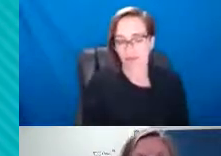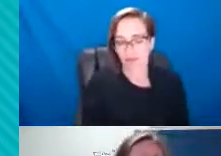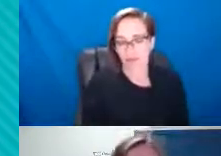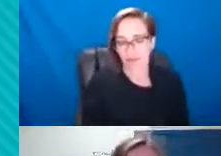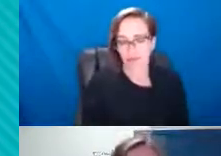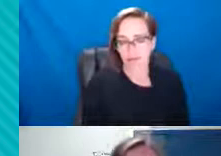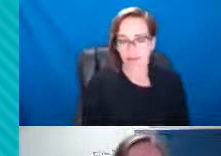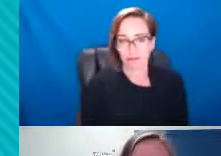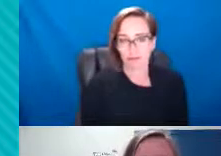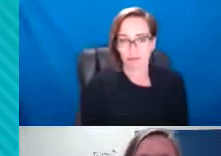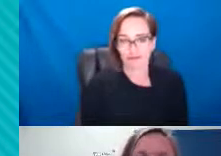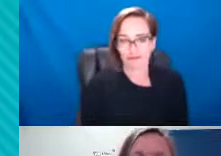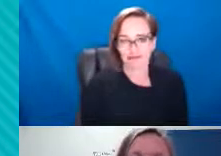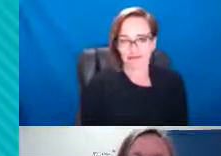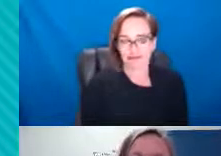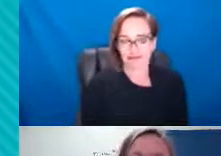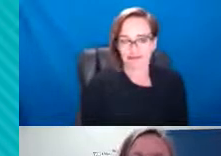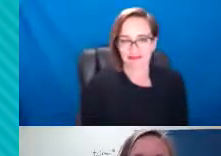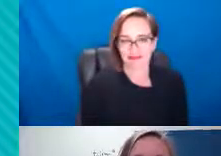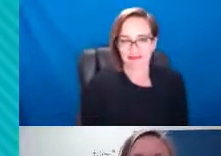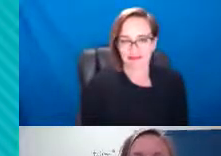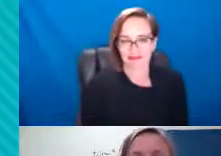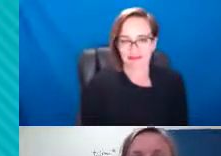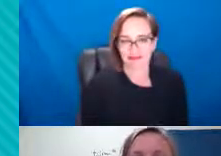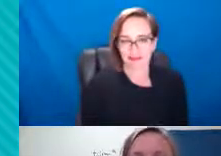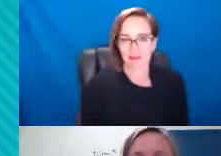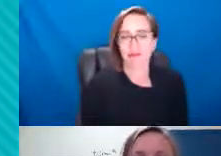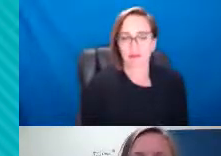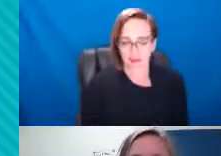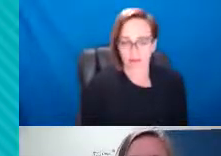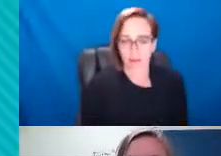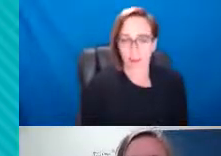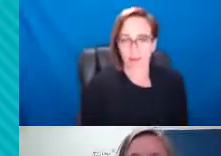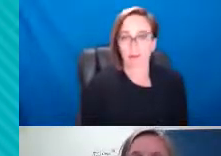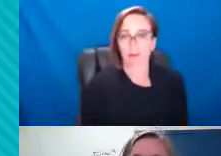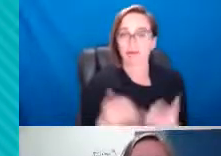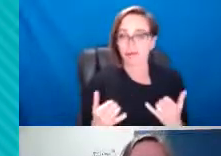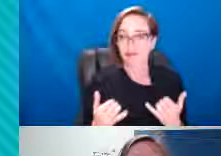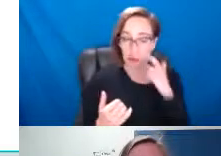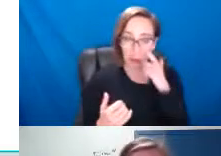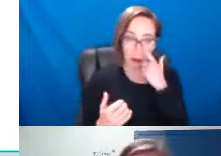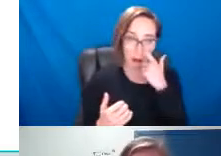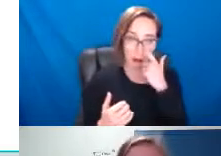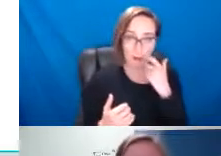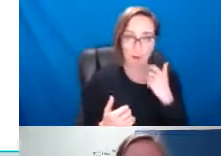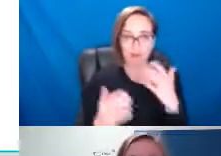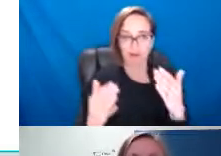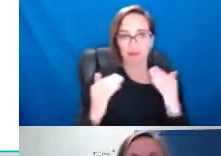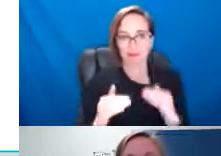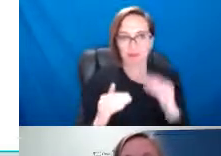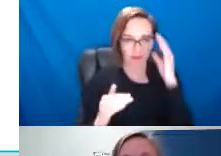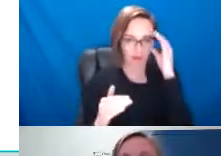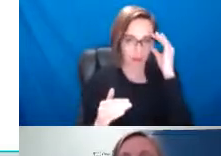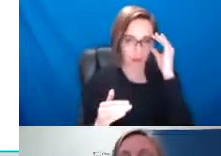So with that being said, I want to move on just a little bit here, and we're going to talk about,